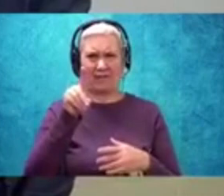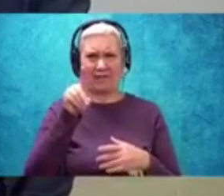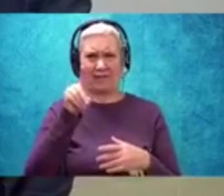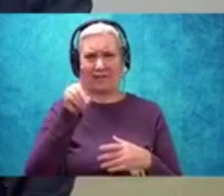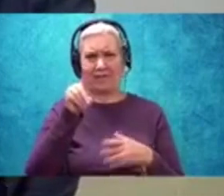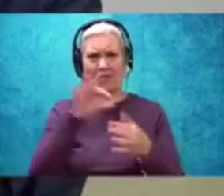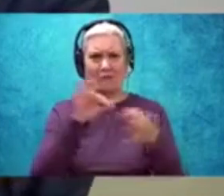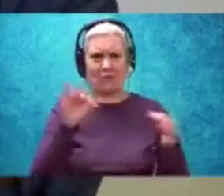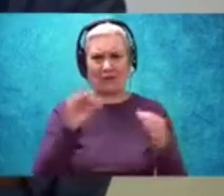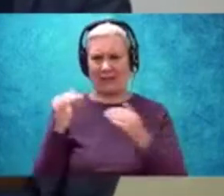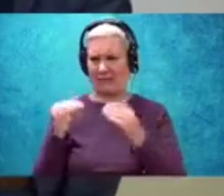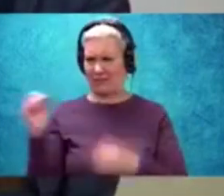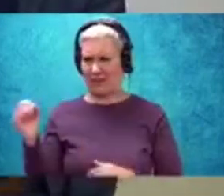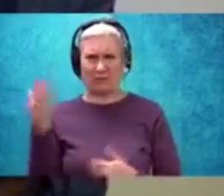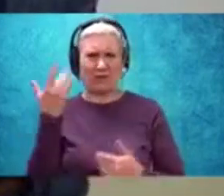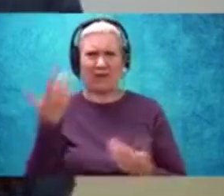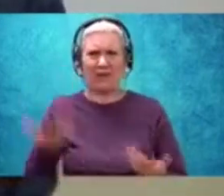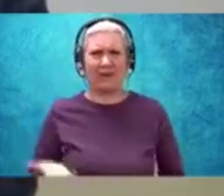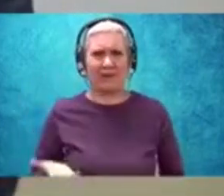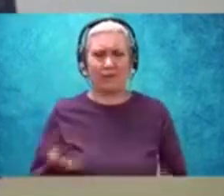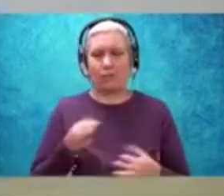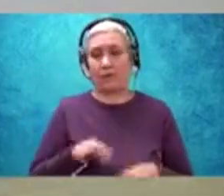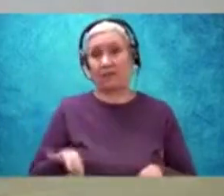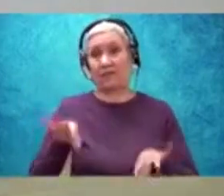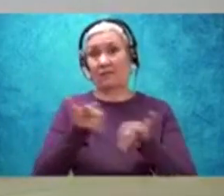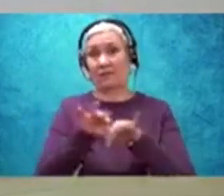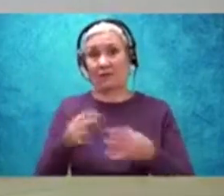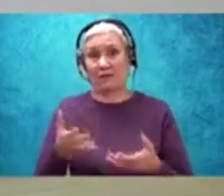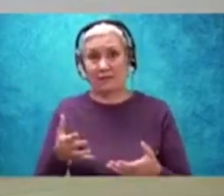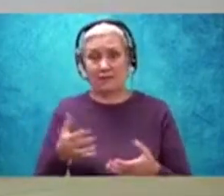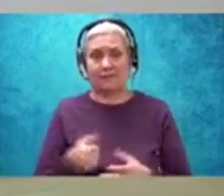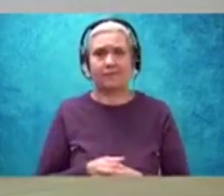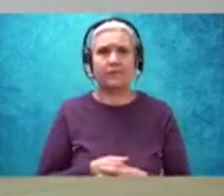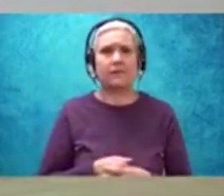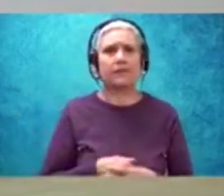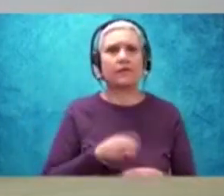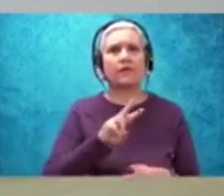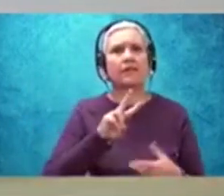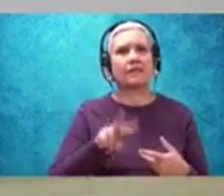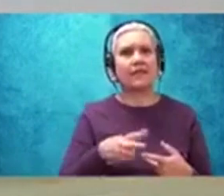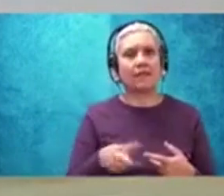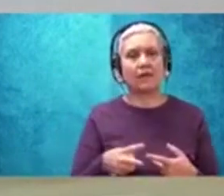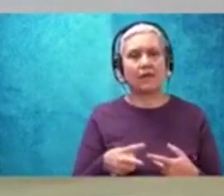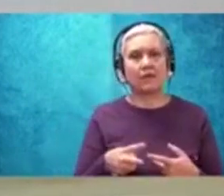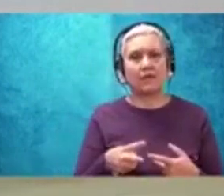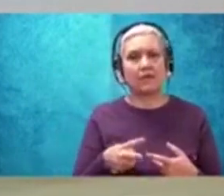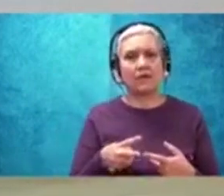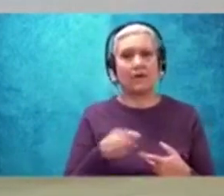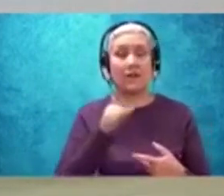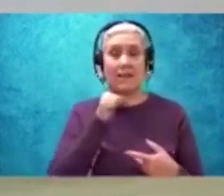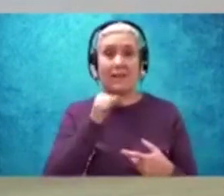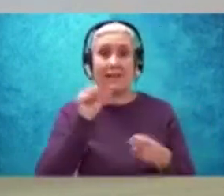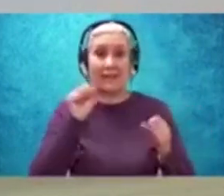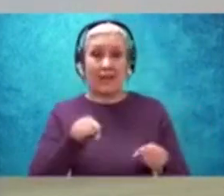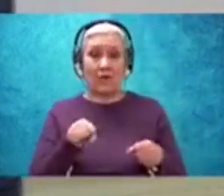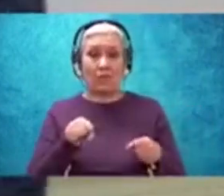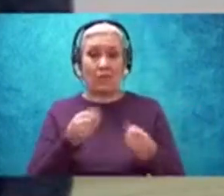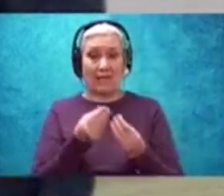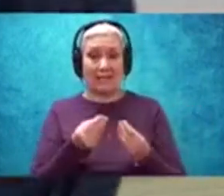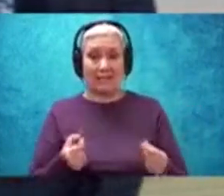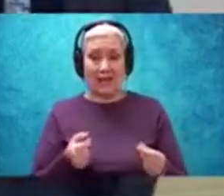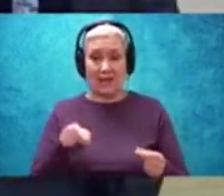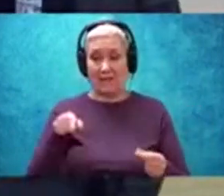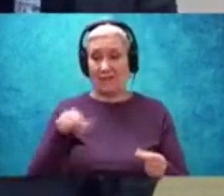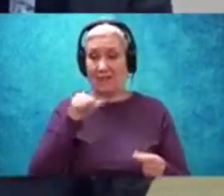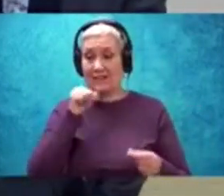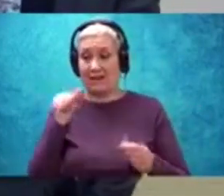0? Why does that matter? Second, can we solve quadratic equations in standard form that are not equal to 0? What happens if